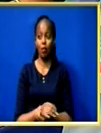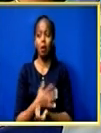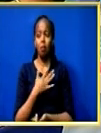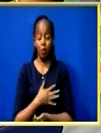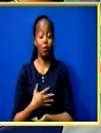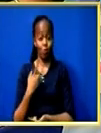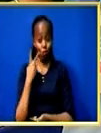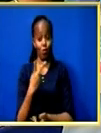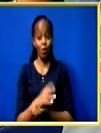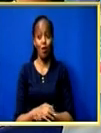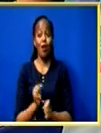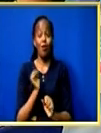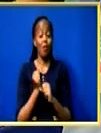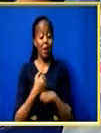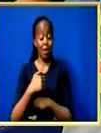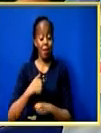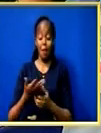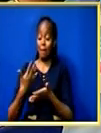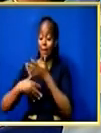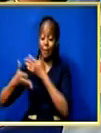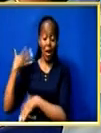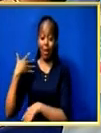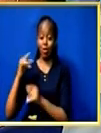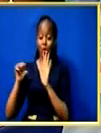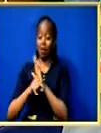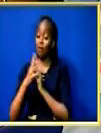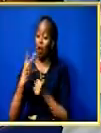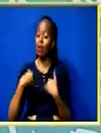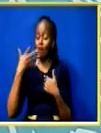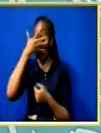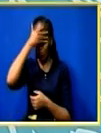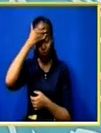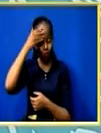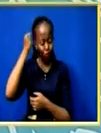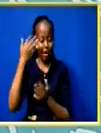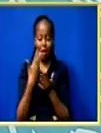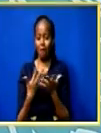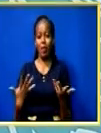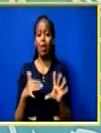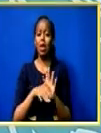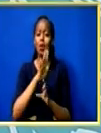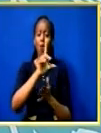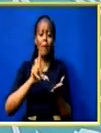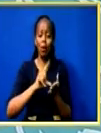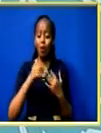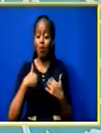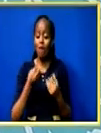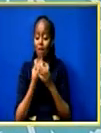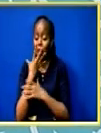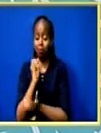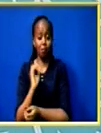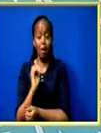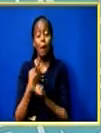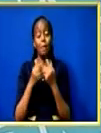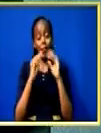that. You're taking me back to grade 4 and you've forgotten everything. I'm not In your everything. locality, there are no flowering plants.